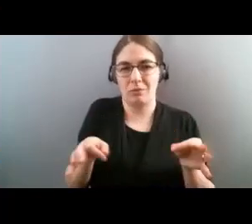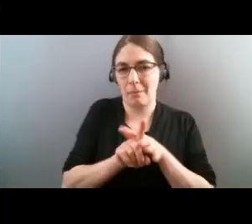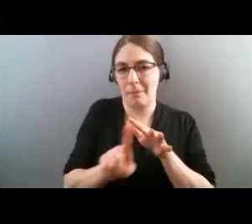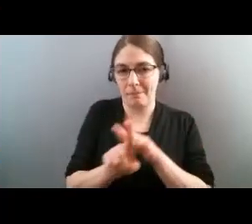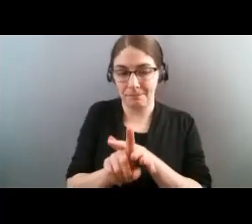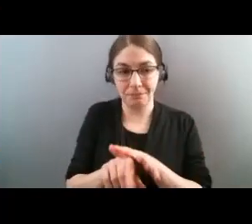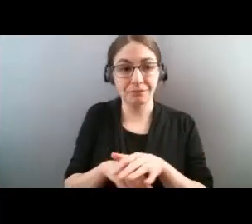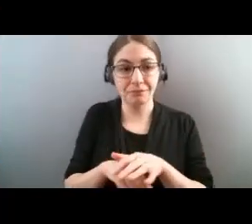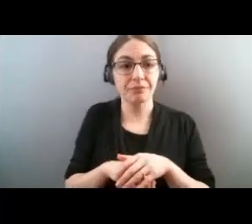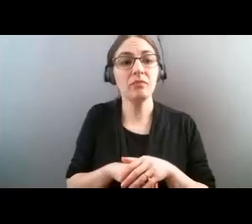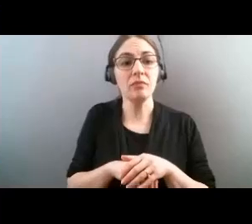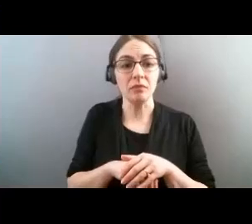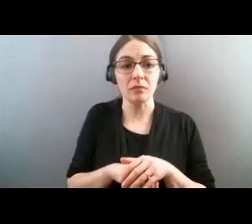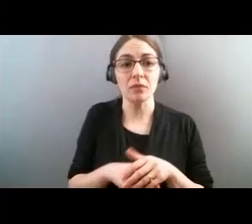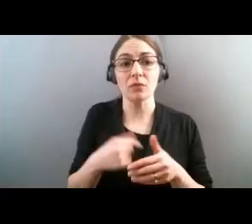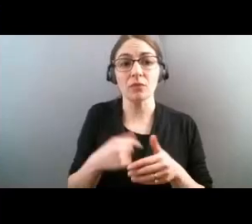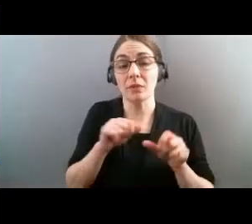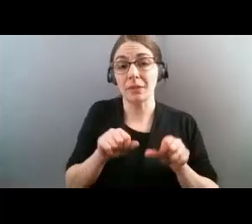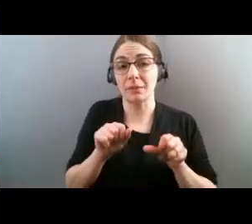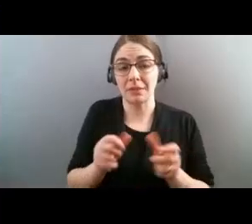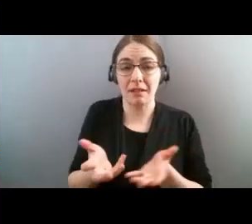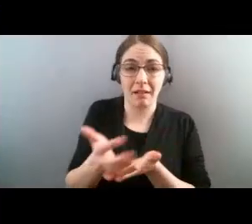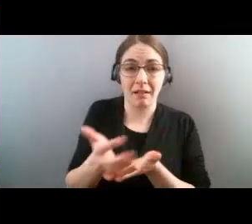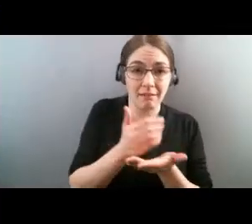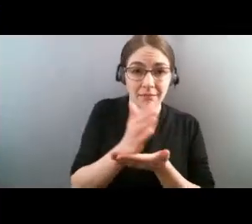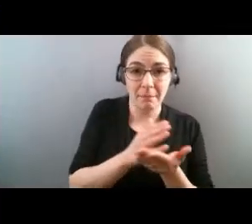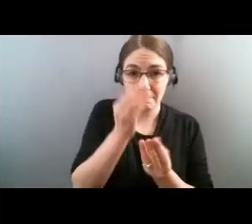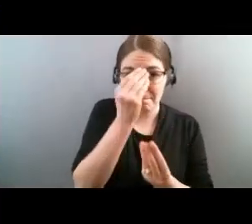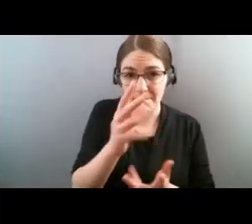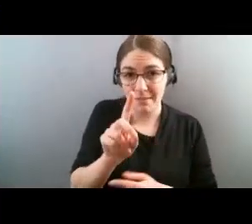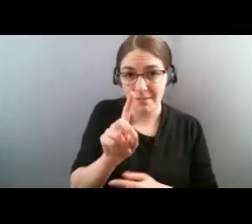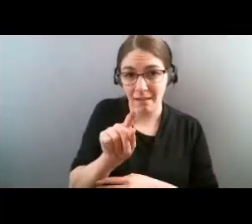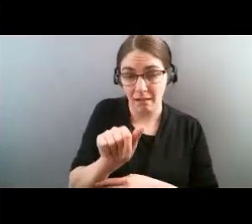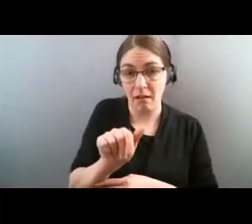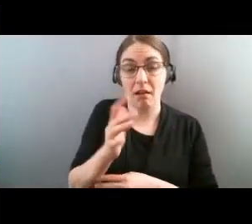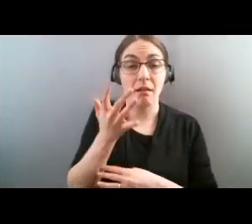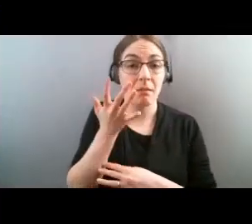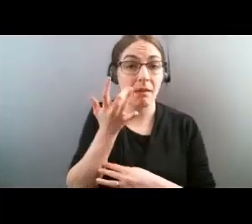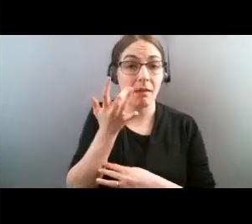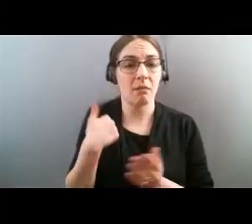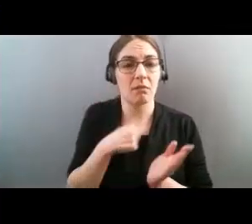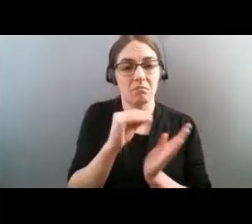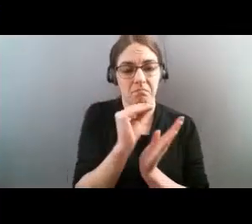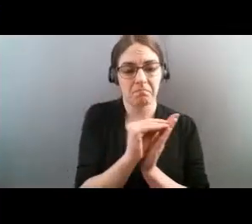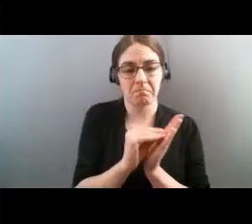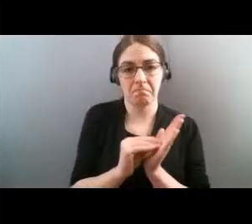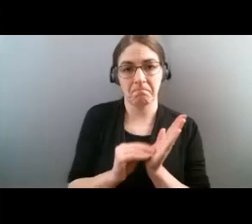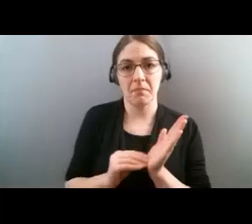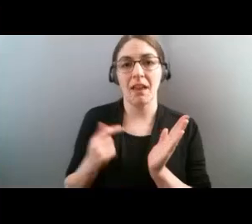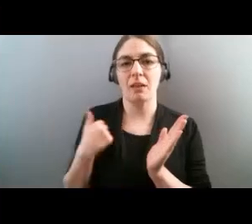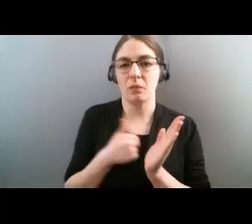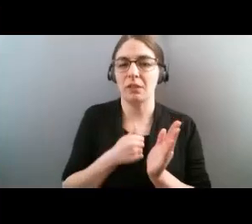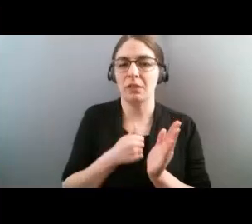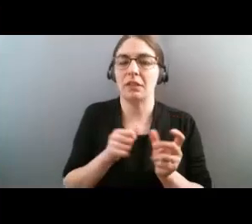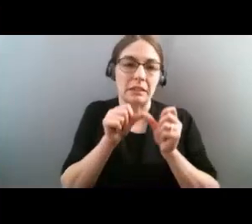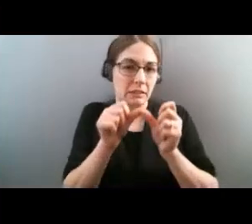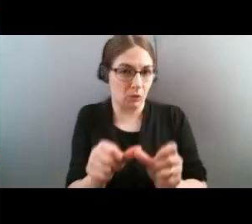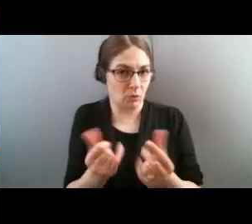I was able to get some data because we were capturing and we continue capture at this